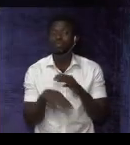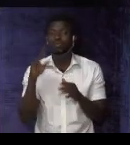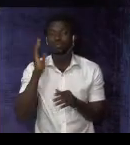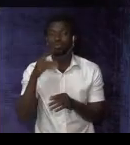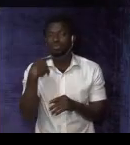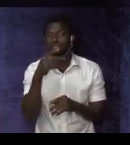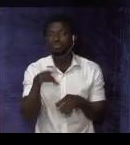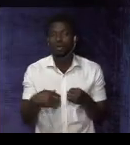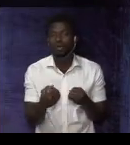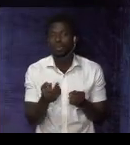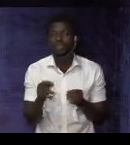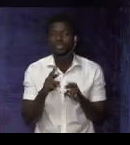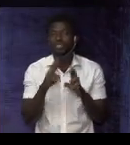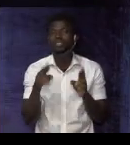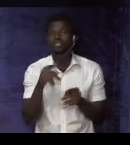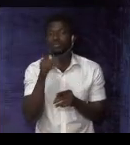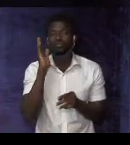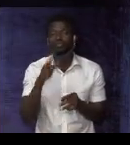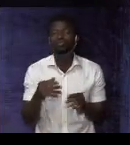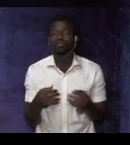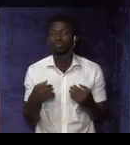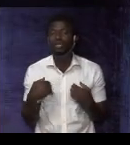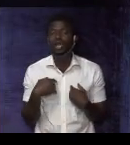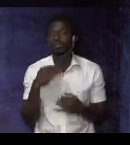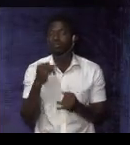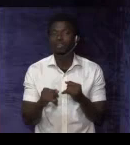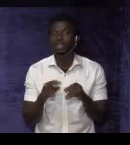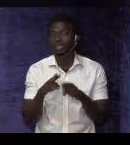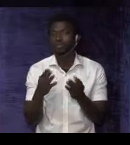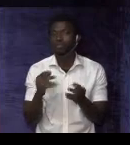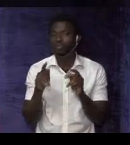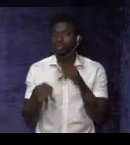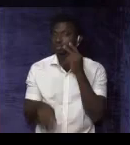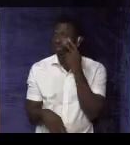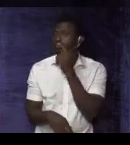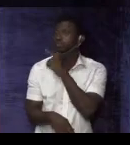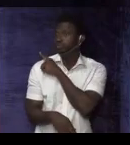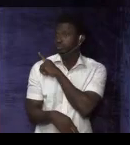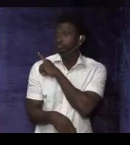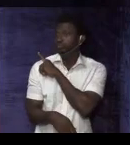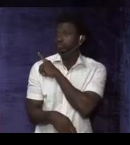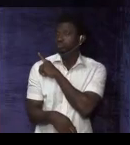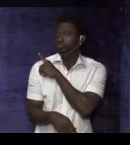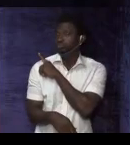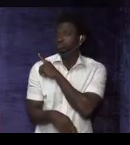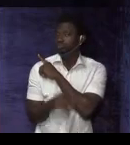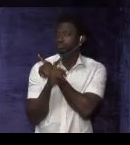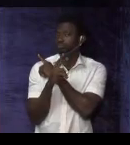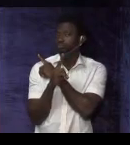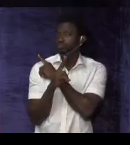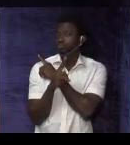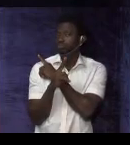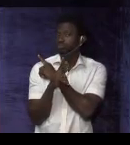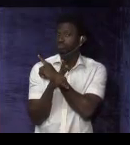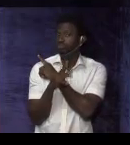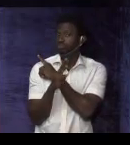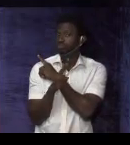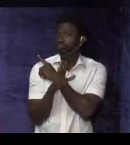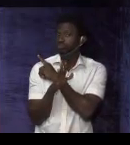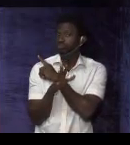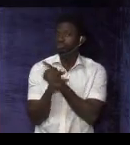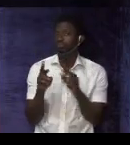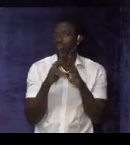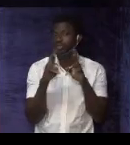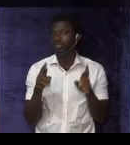will have. And finally, I open it up fully and you have this shape. So you see 1, 2, 3, 4,